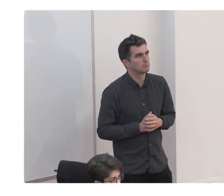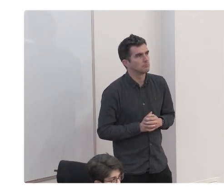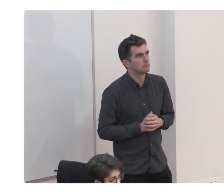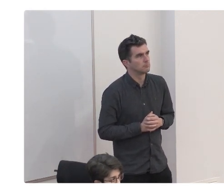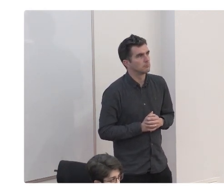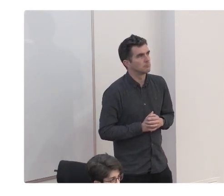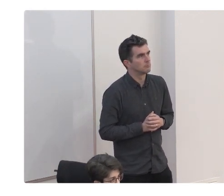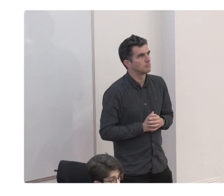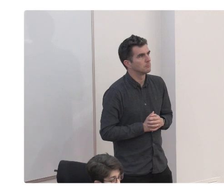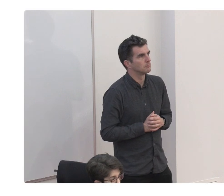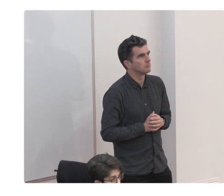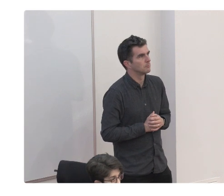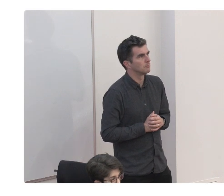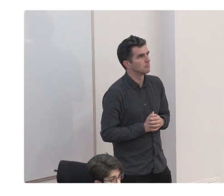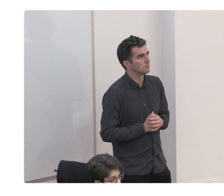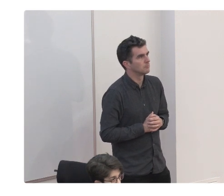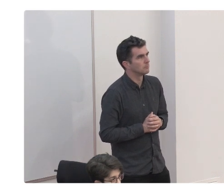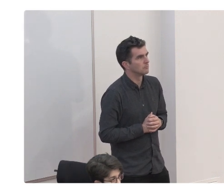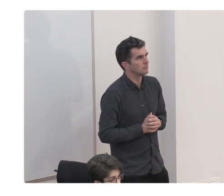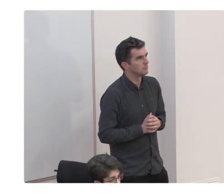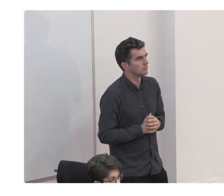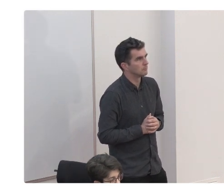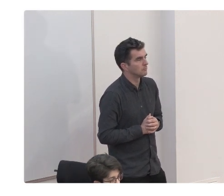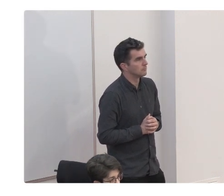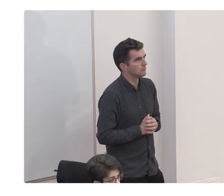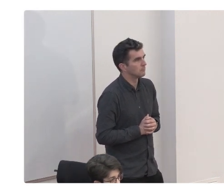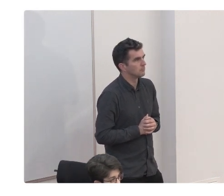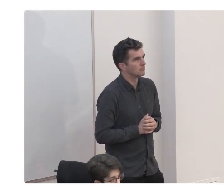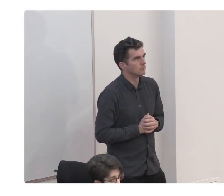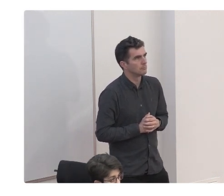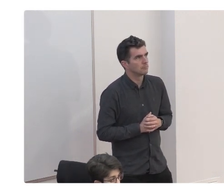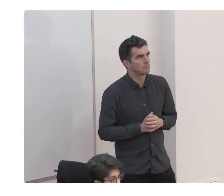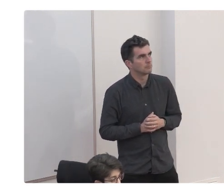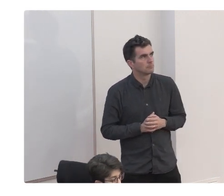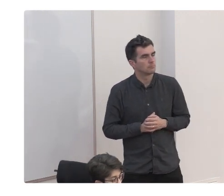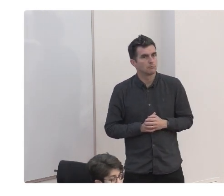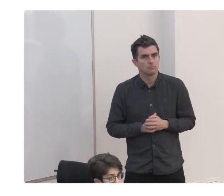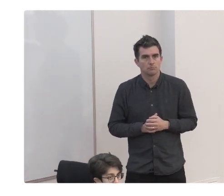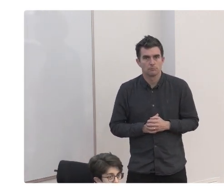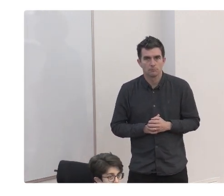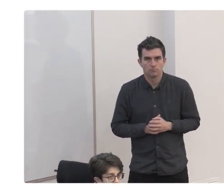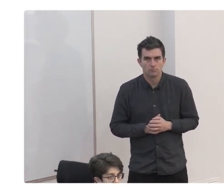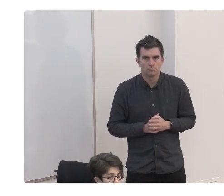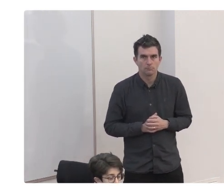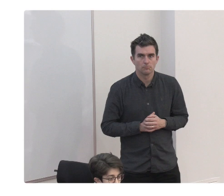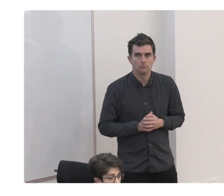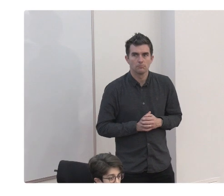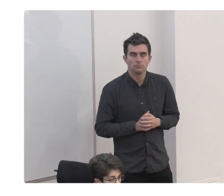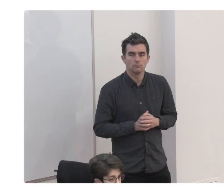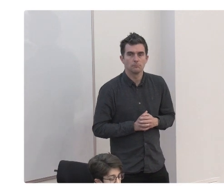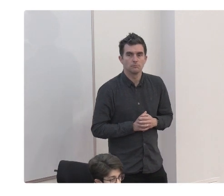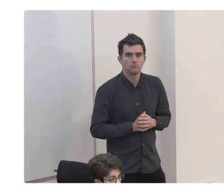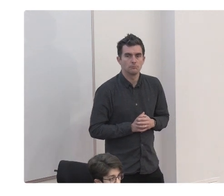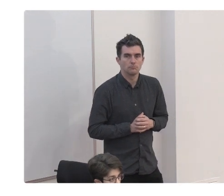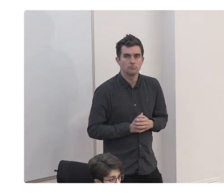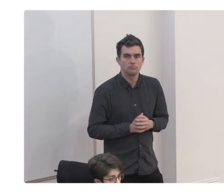maybe two or three times more than them. And if we come to justice and we think